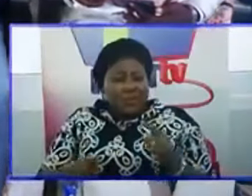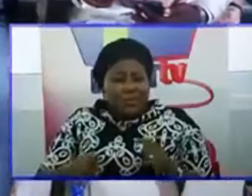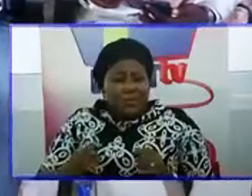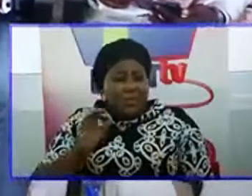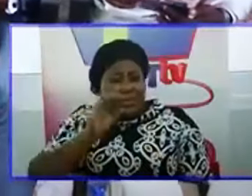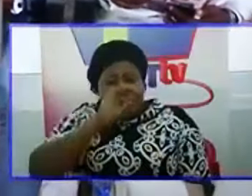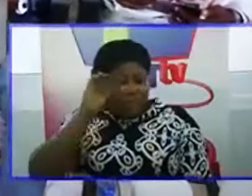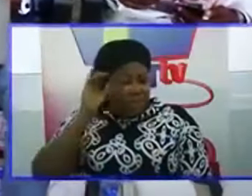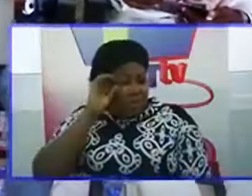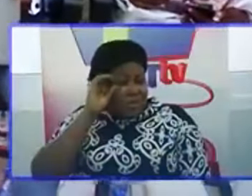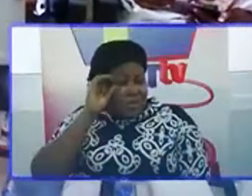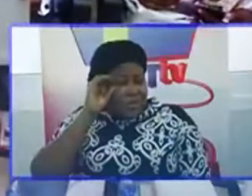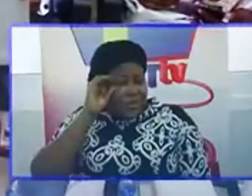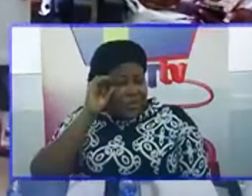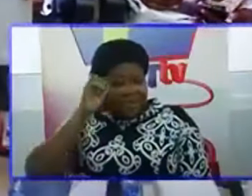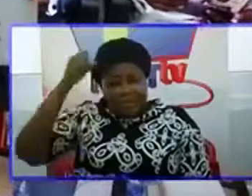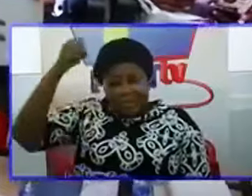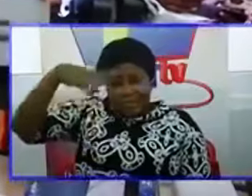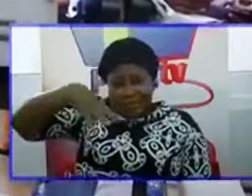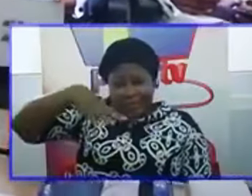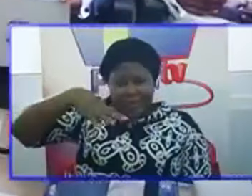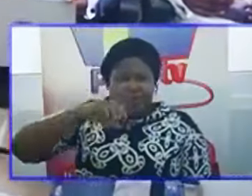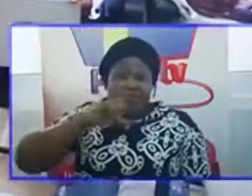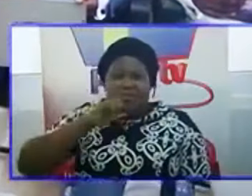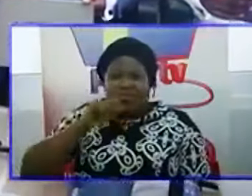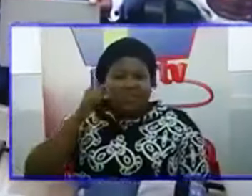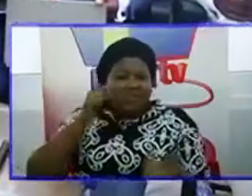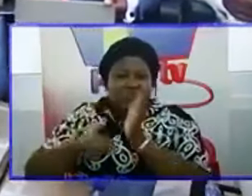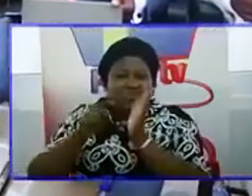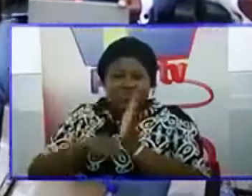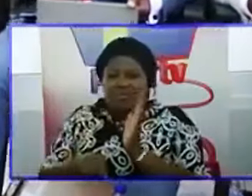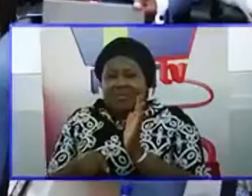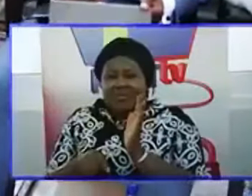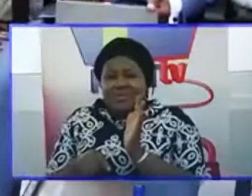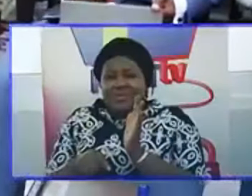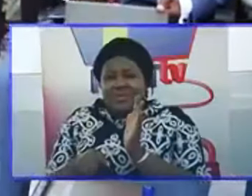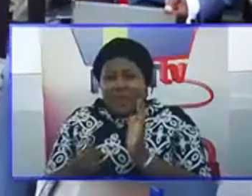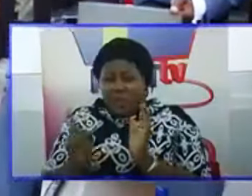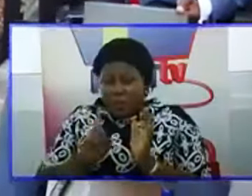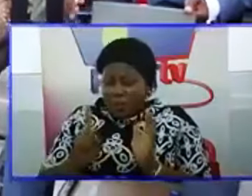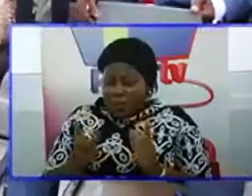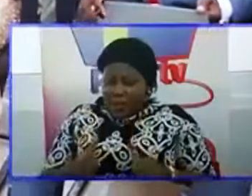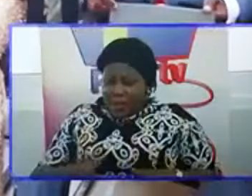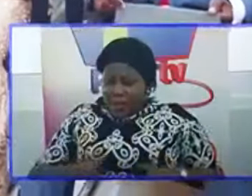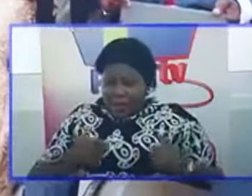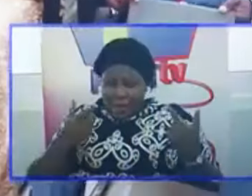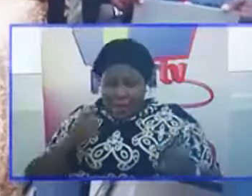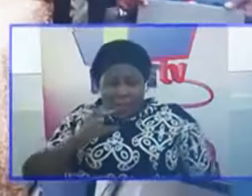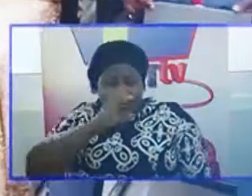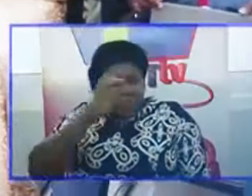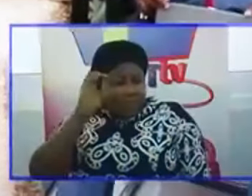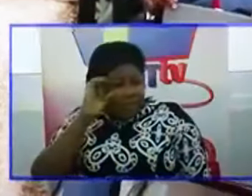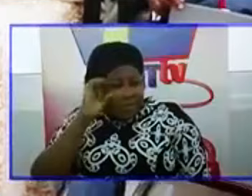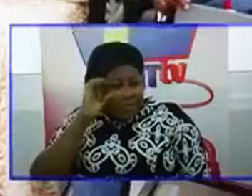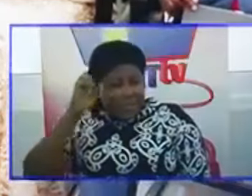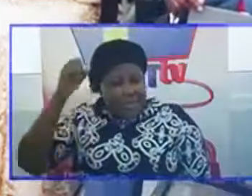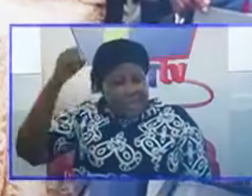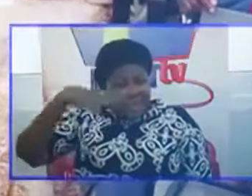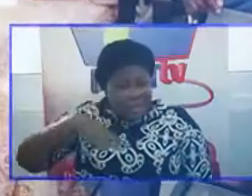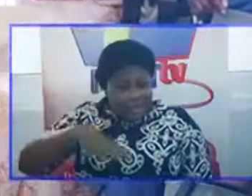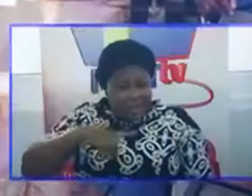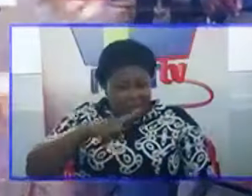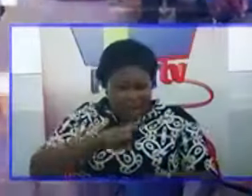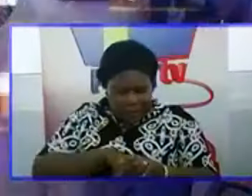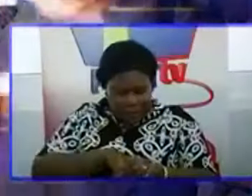them. Where, if you live under the sun and the moon, change and decay, the hymn